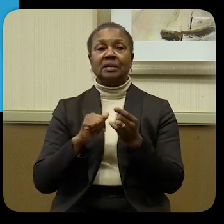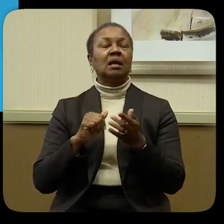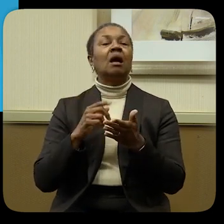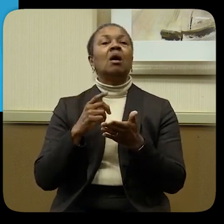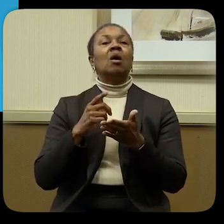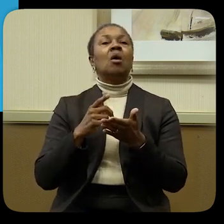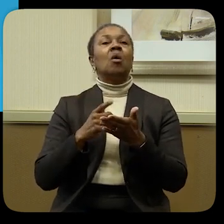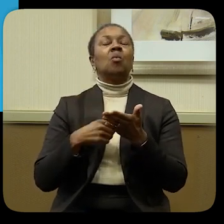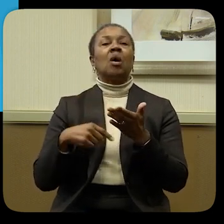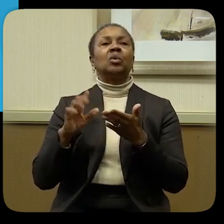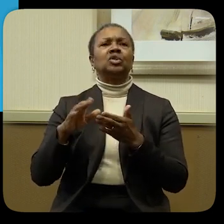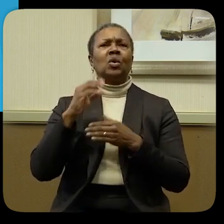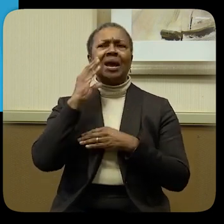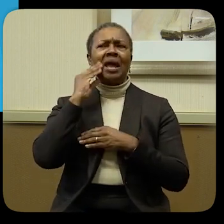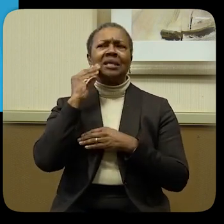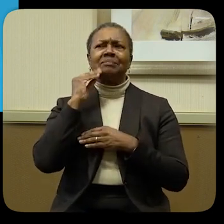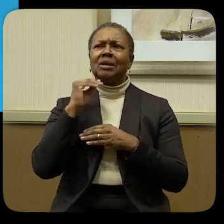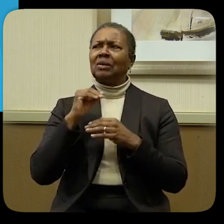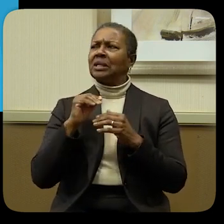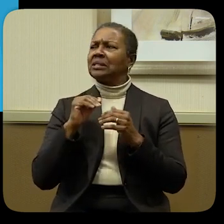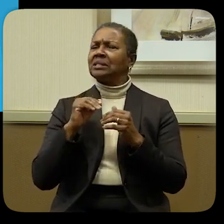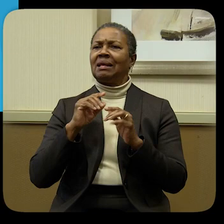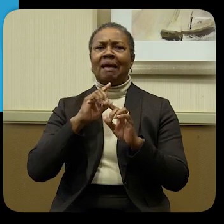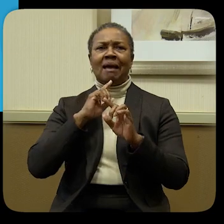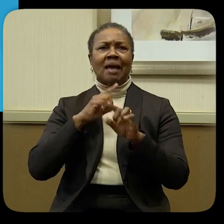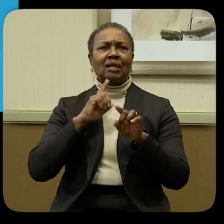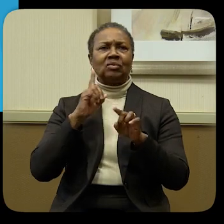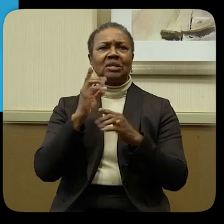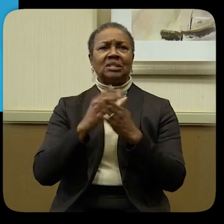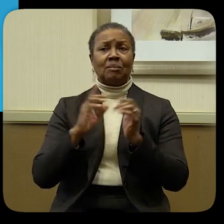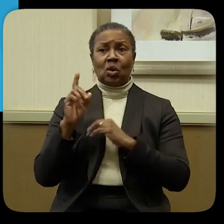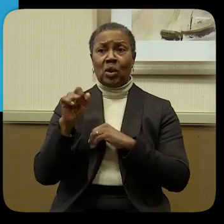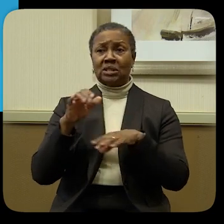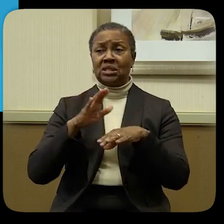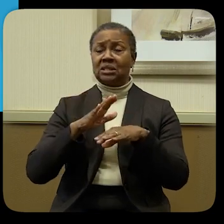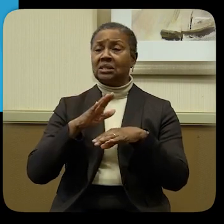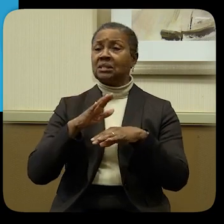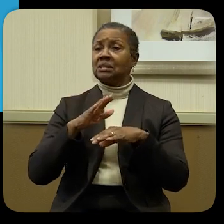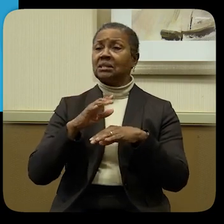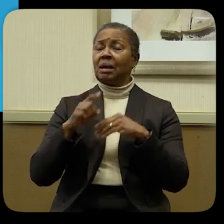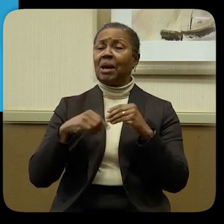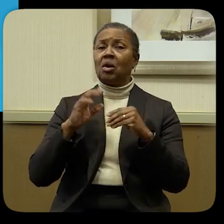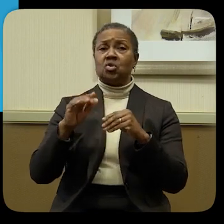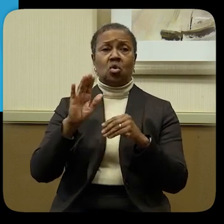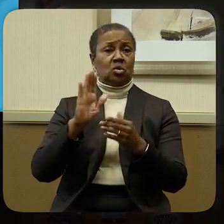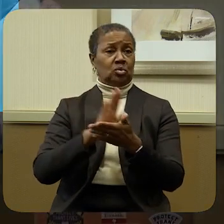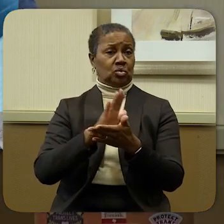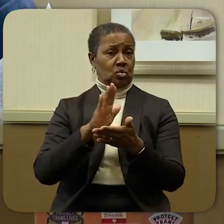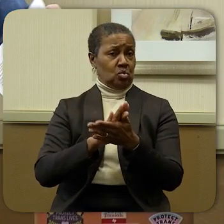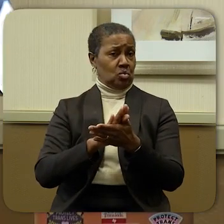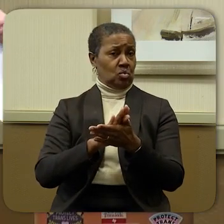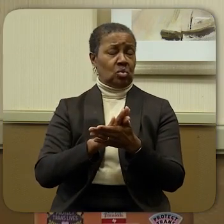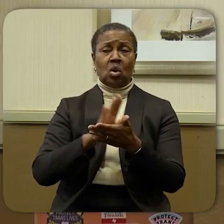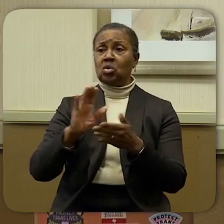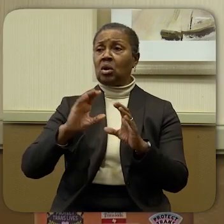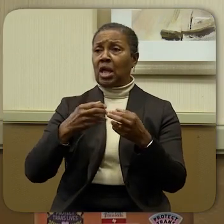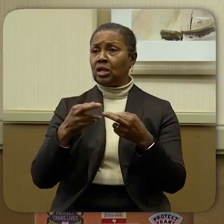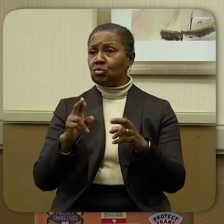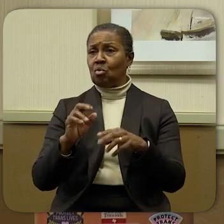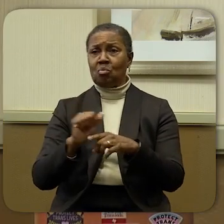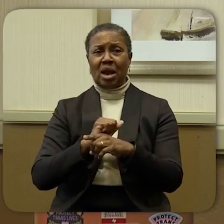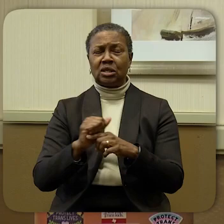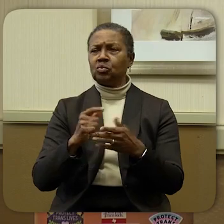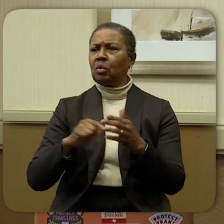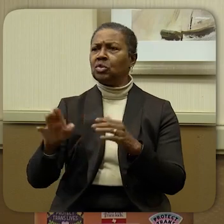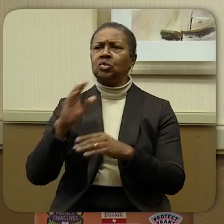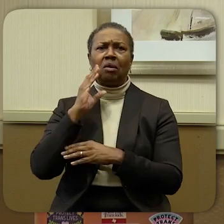What was your experience answering some of these questions about your own school or your own classroom